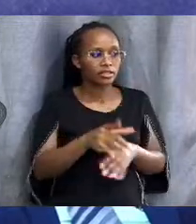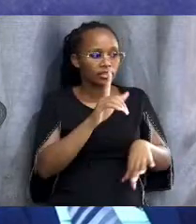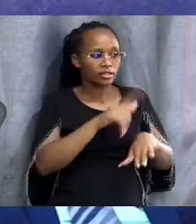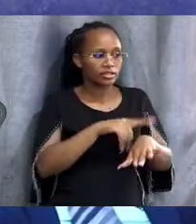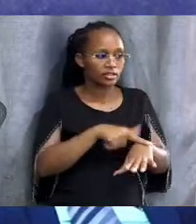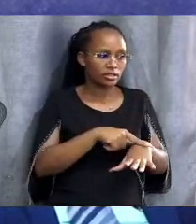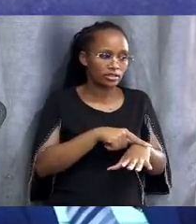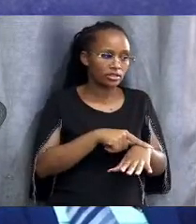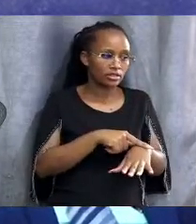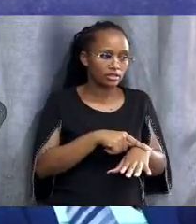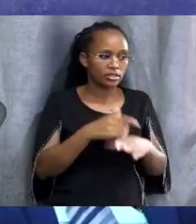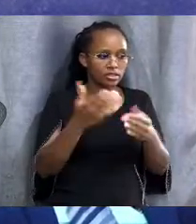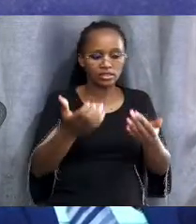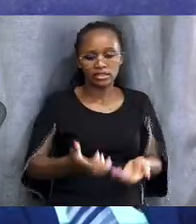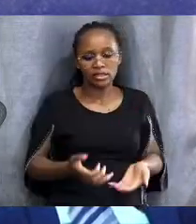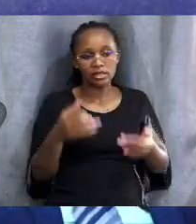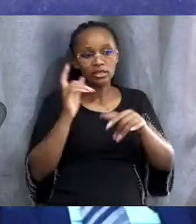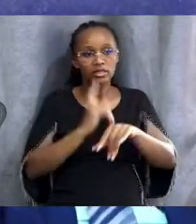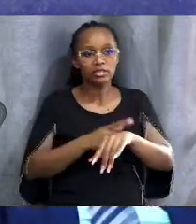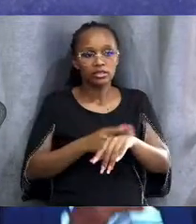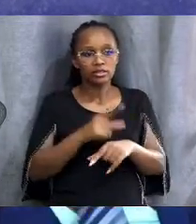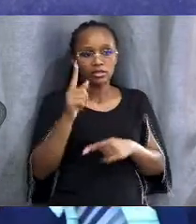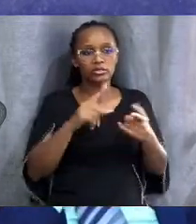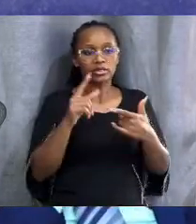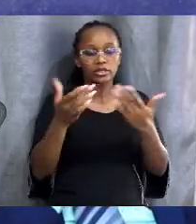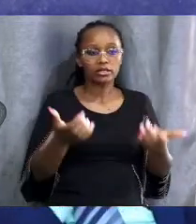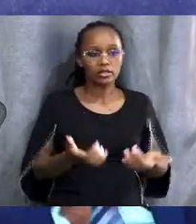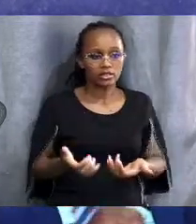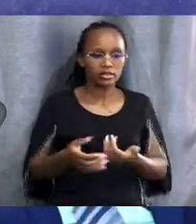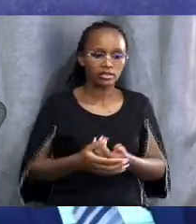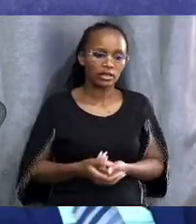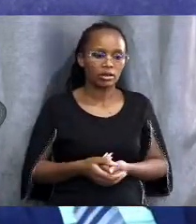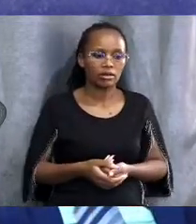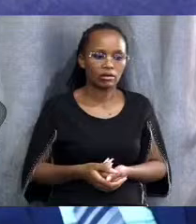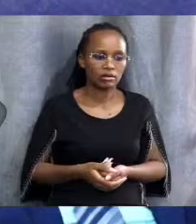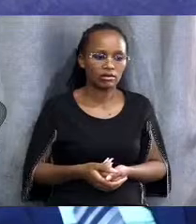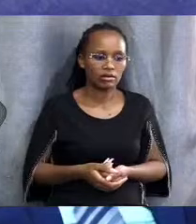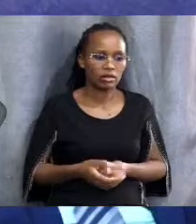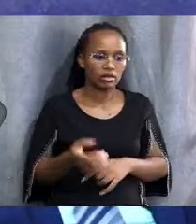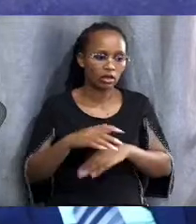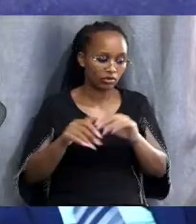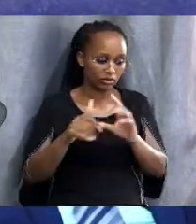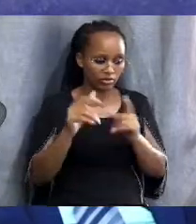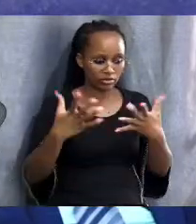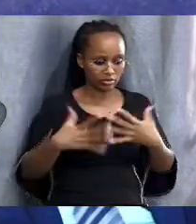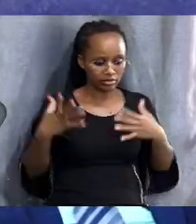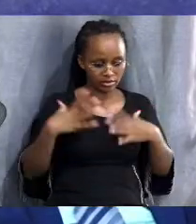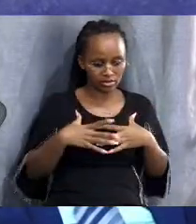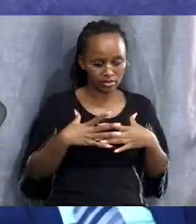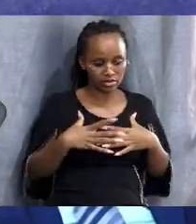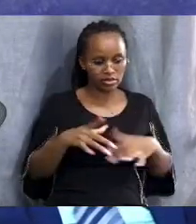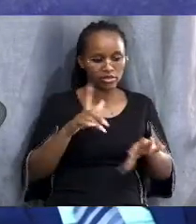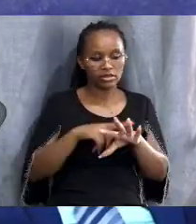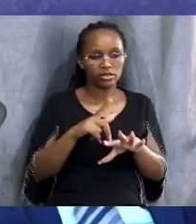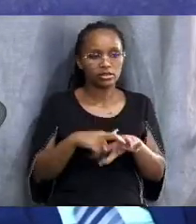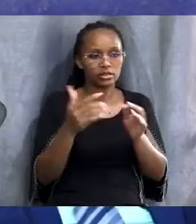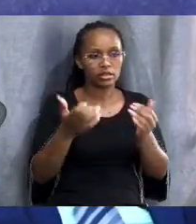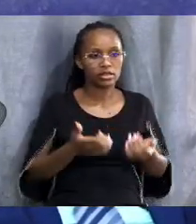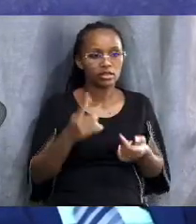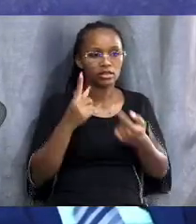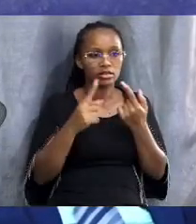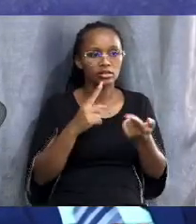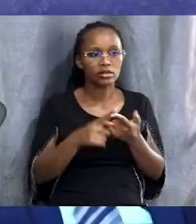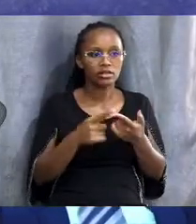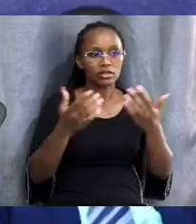time of need. This is a time when you need comfort from people. This is a time of need when